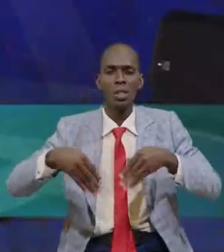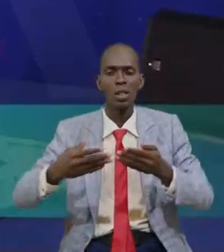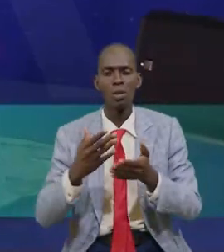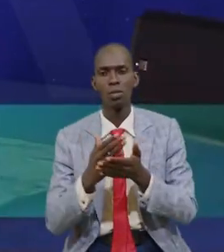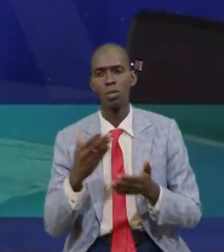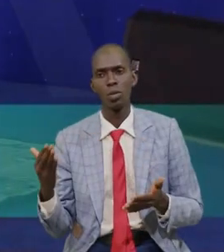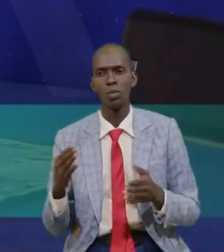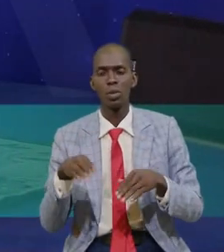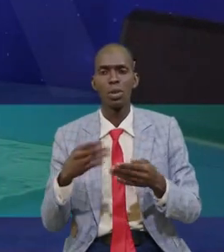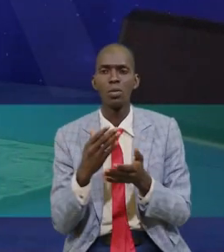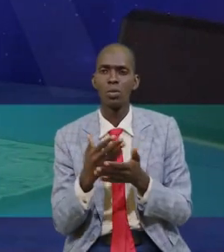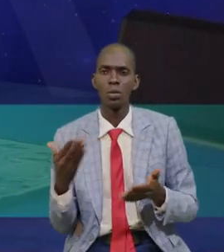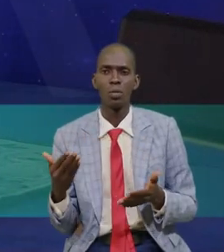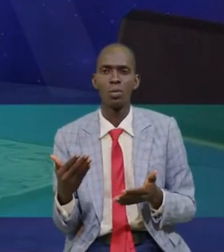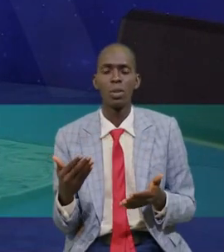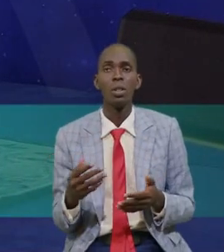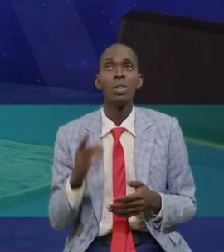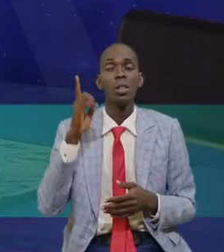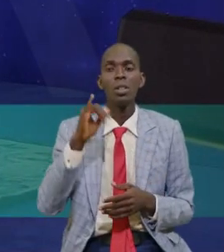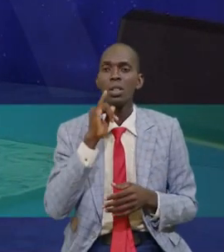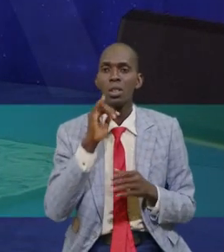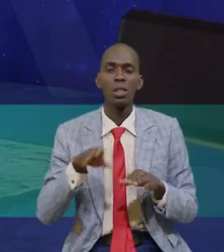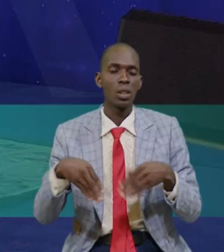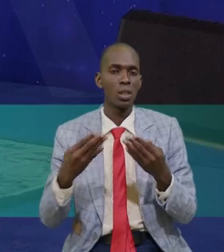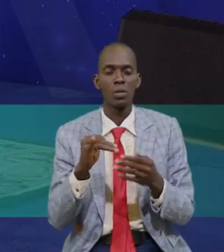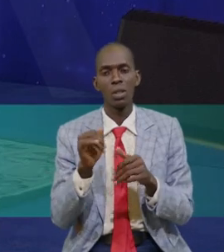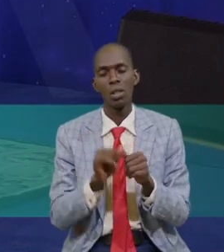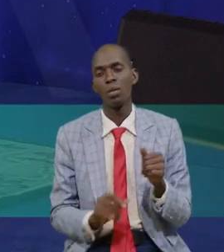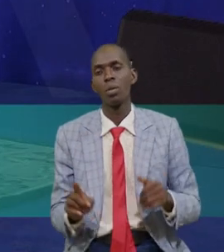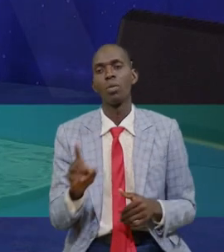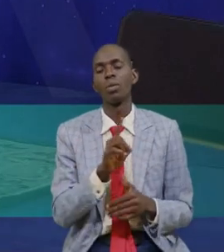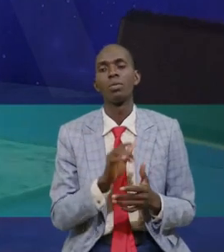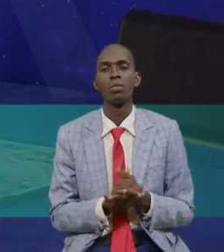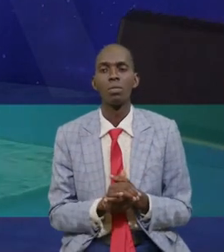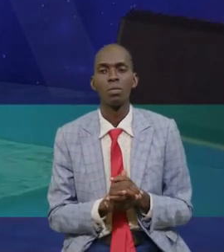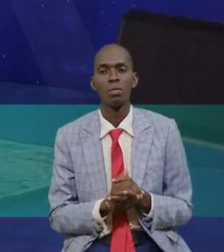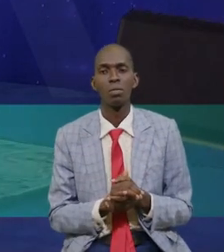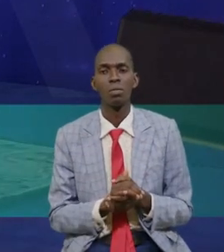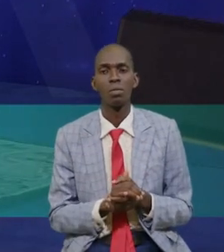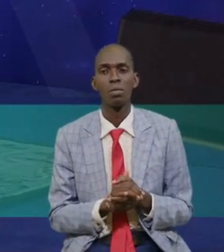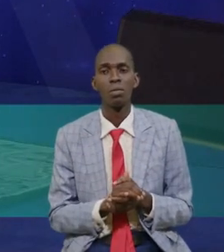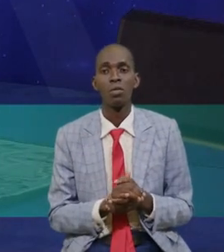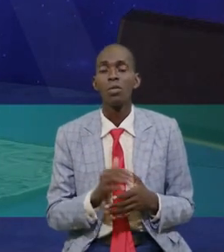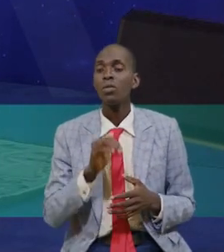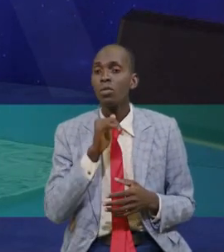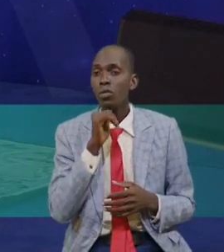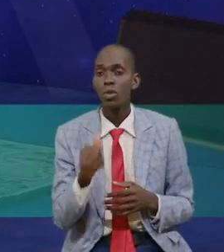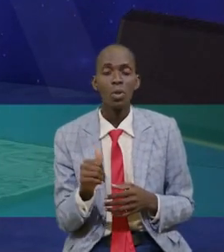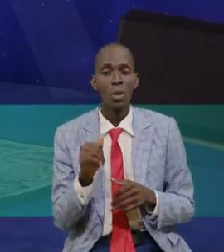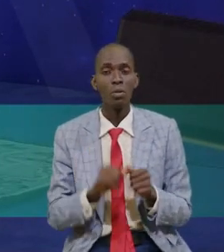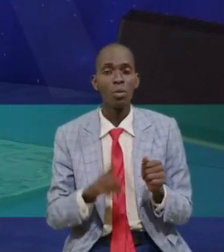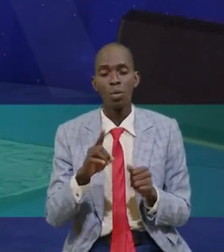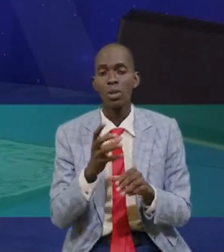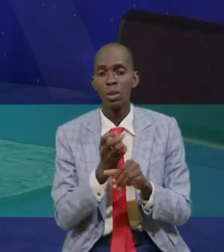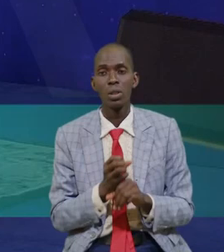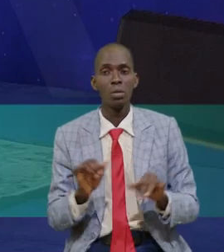he gave some. Now he's giving everyone. Not everyone receives the same thing. He